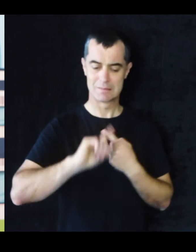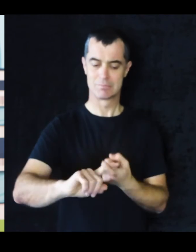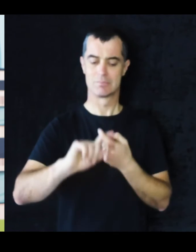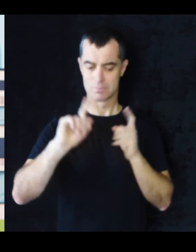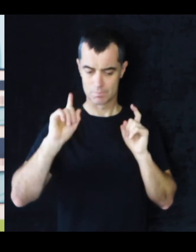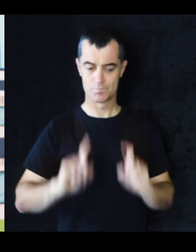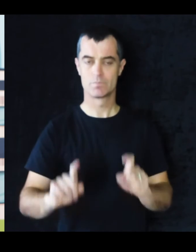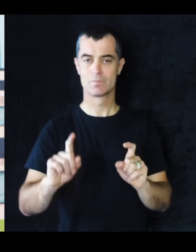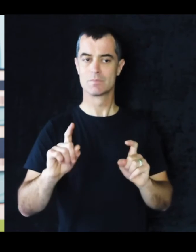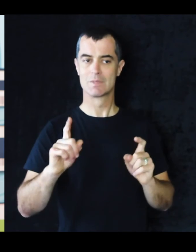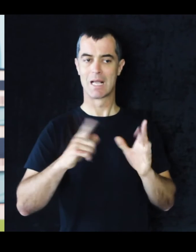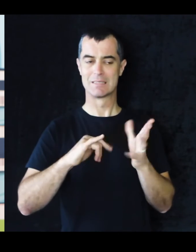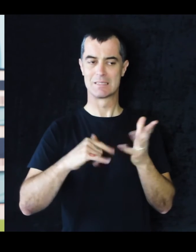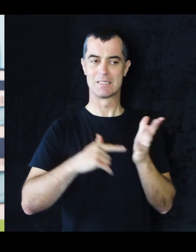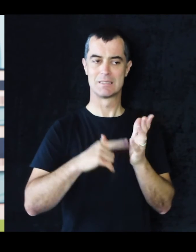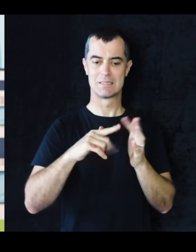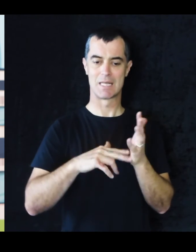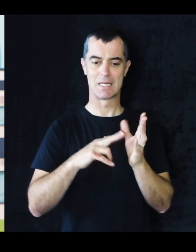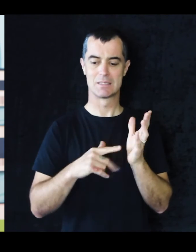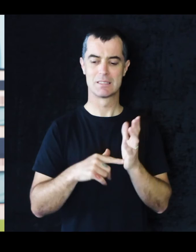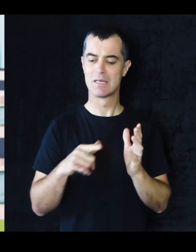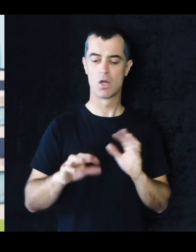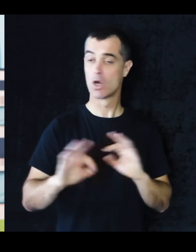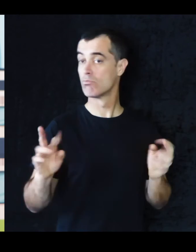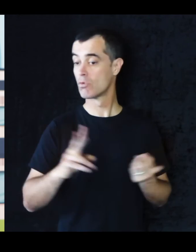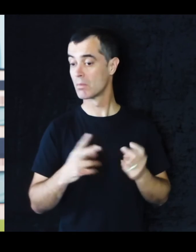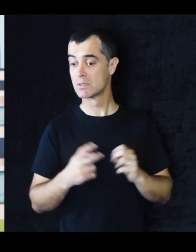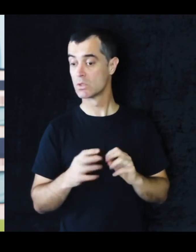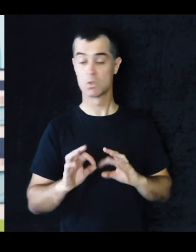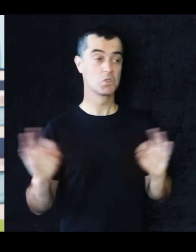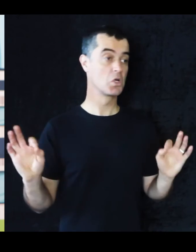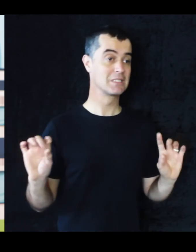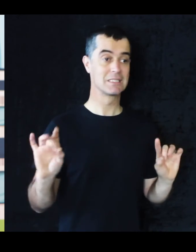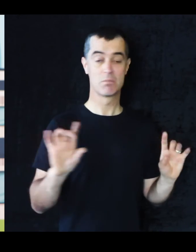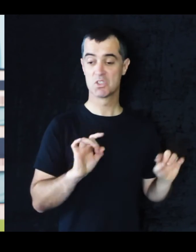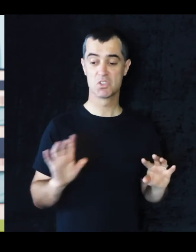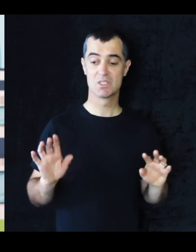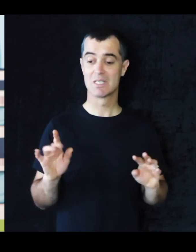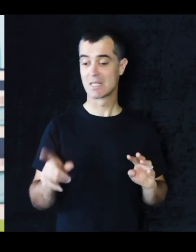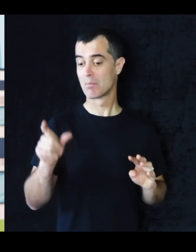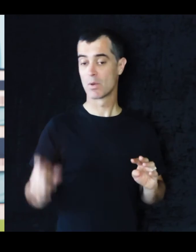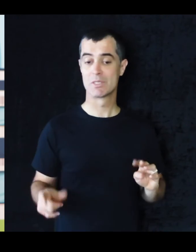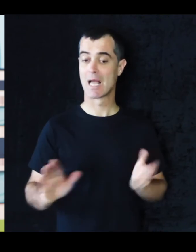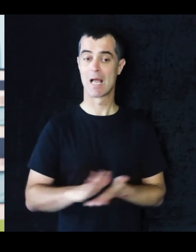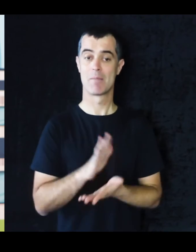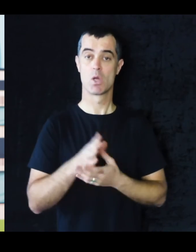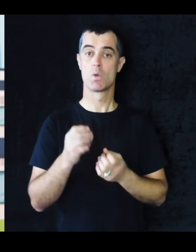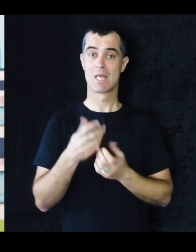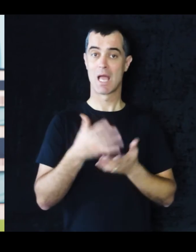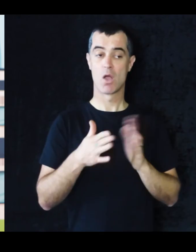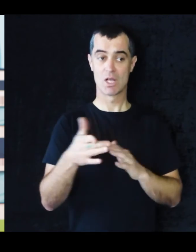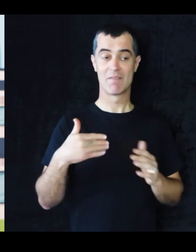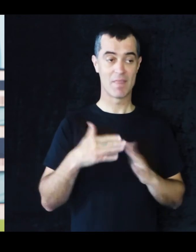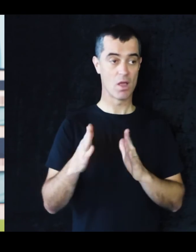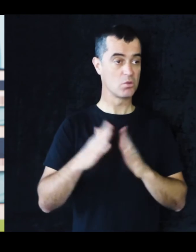you continuing on as a tenant. There's been no problems, there's been no damage, the person's